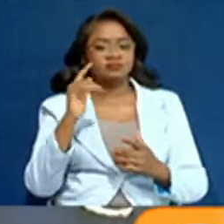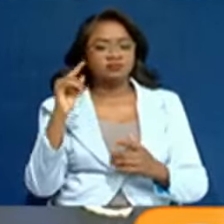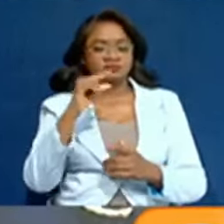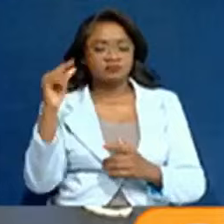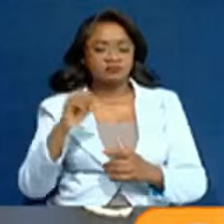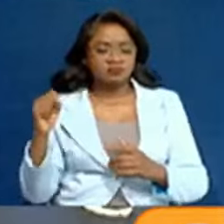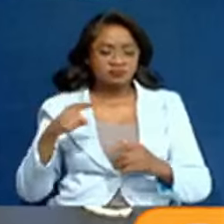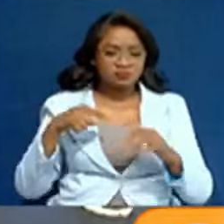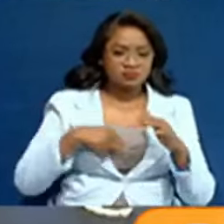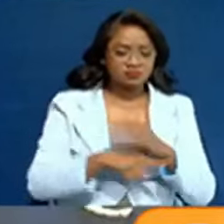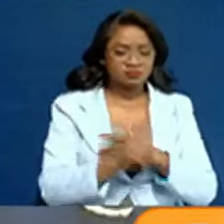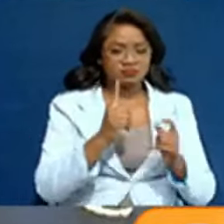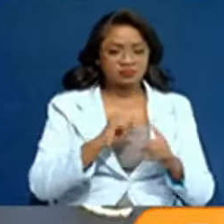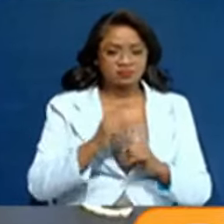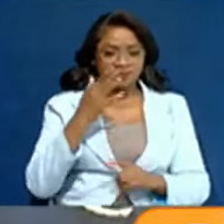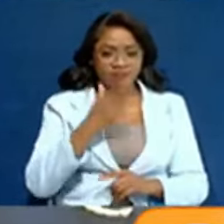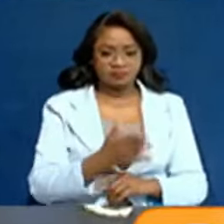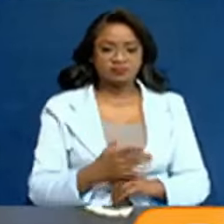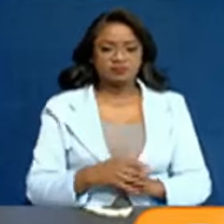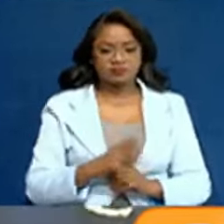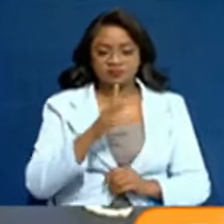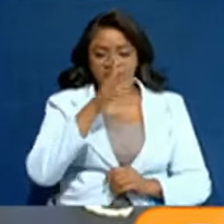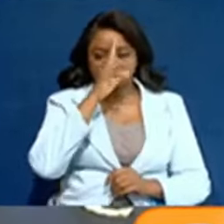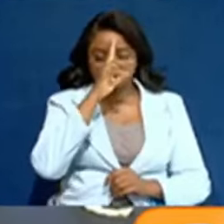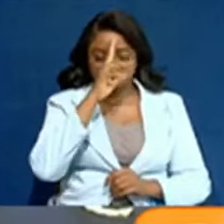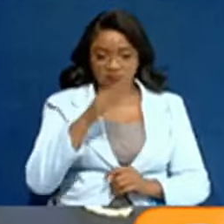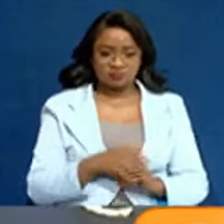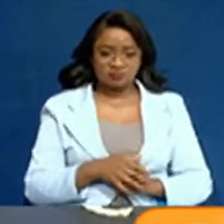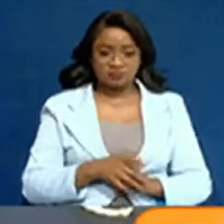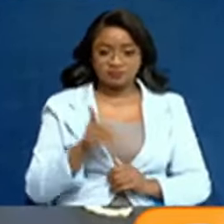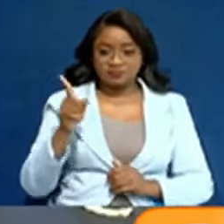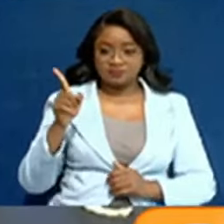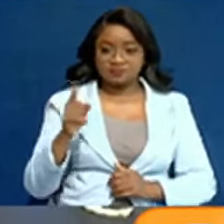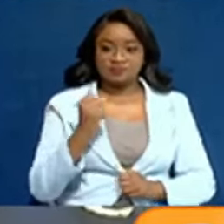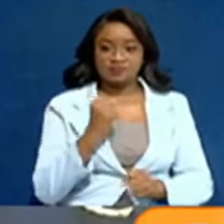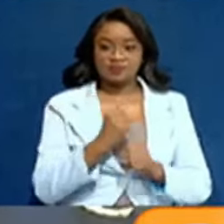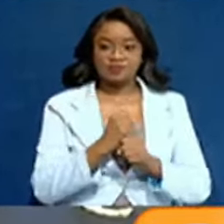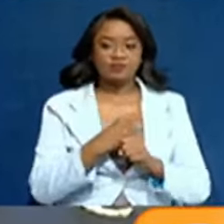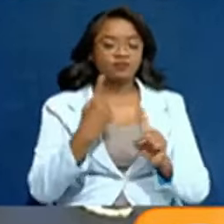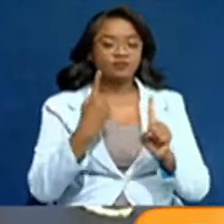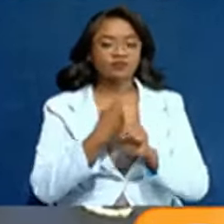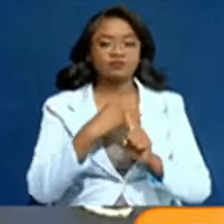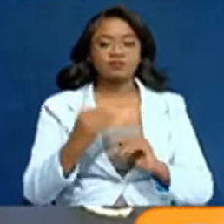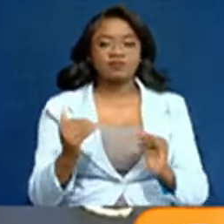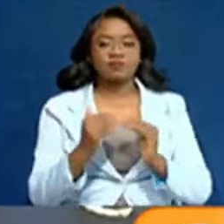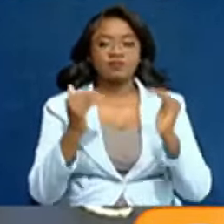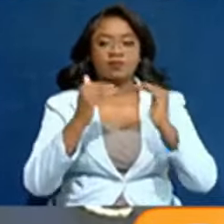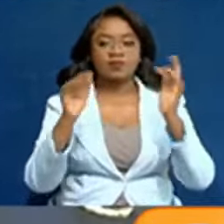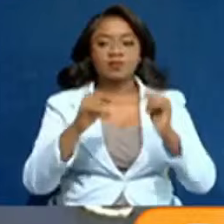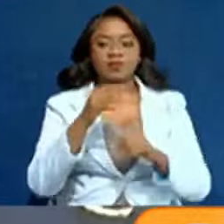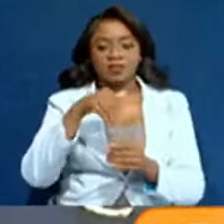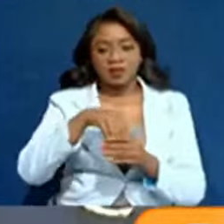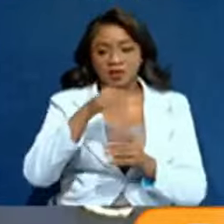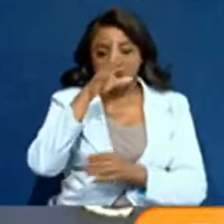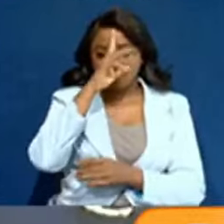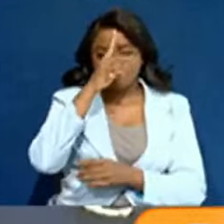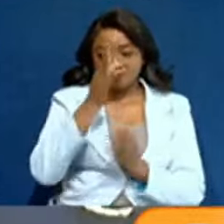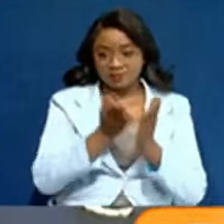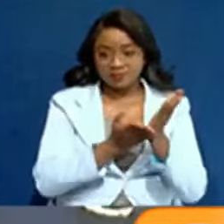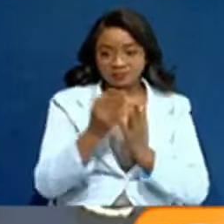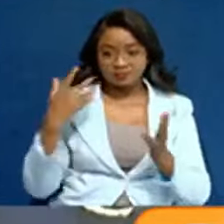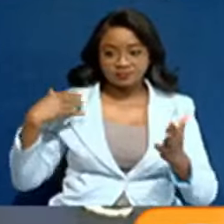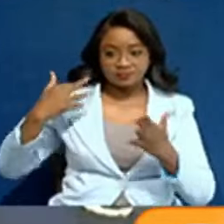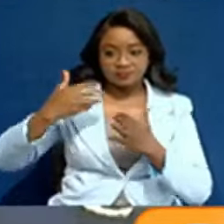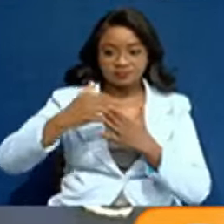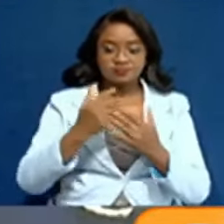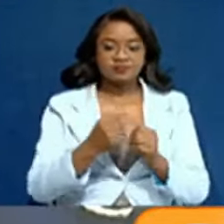National Police Service on the 25th of June this year. Kanja, who has served in various ranks within the police service for close to four decades, said he